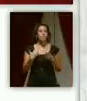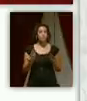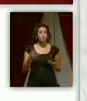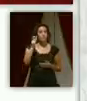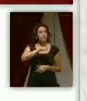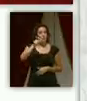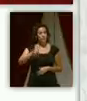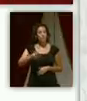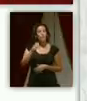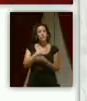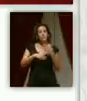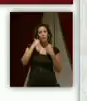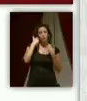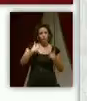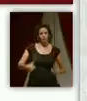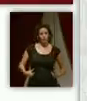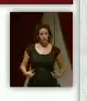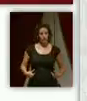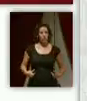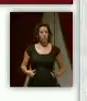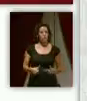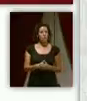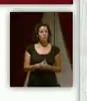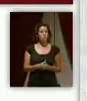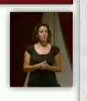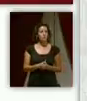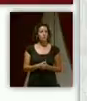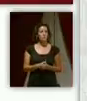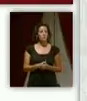and then people with physical impairment